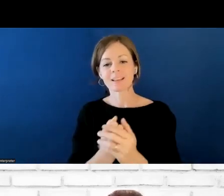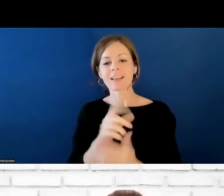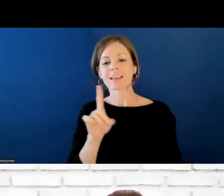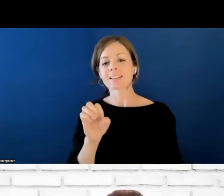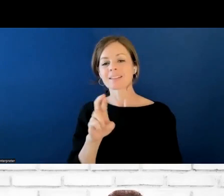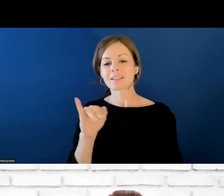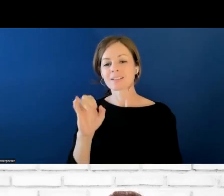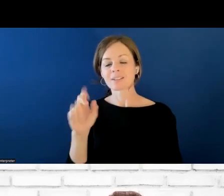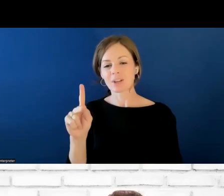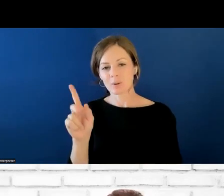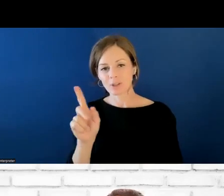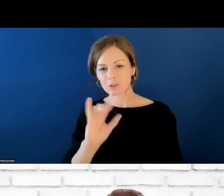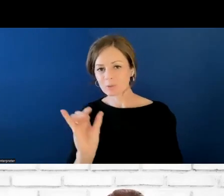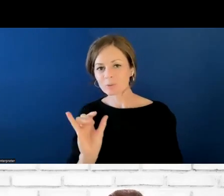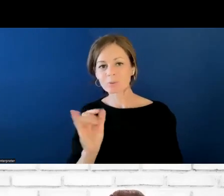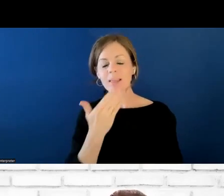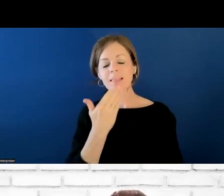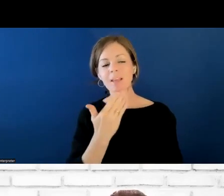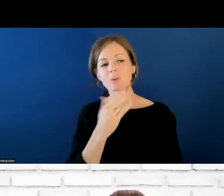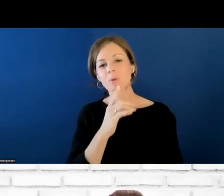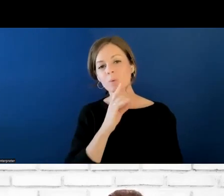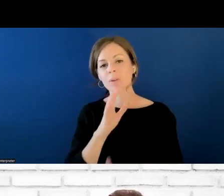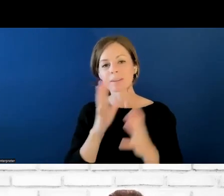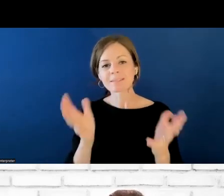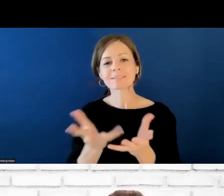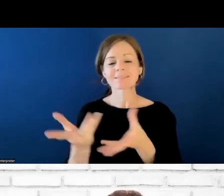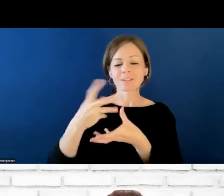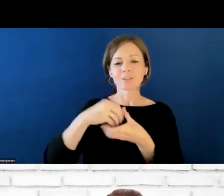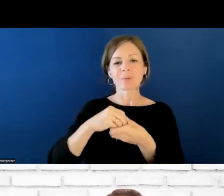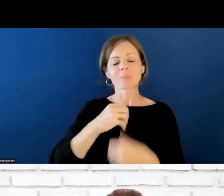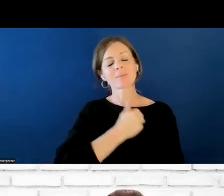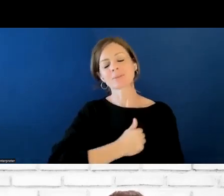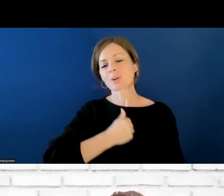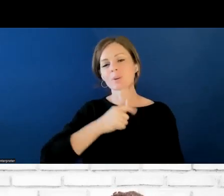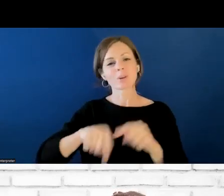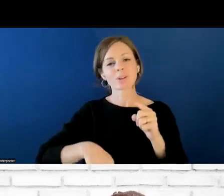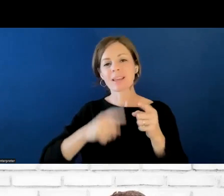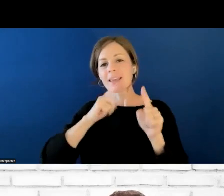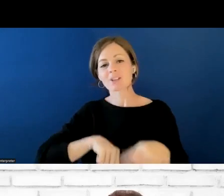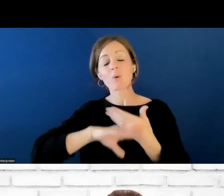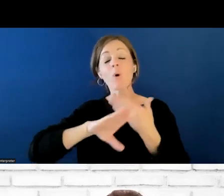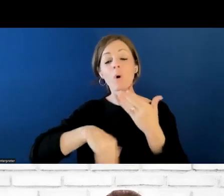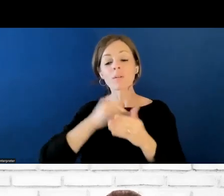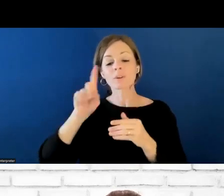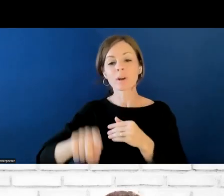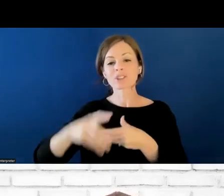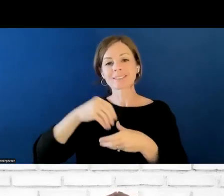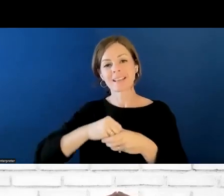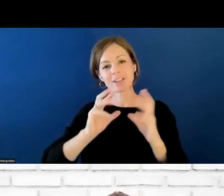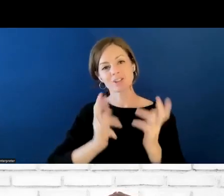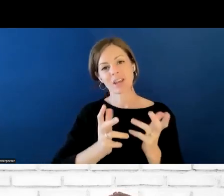roundtable. Very engaging. I apologize that we weren't able to get to all of the questions in the chat box, but